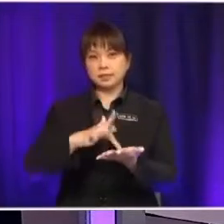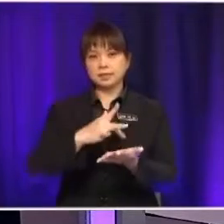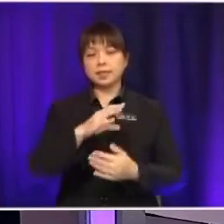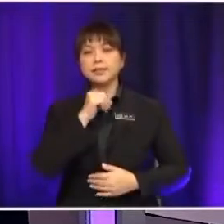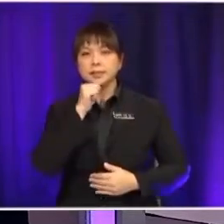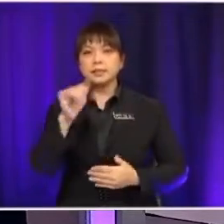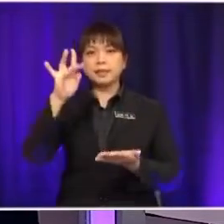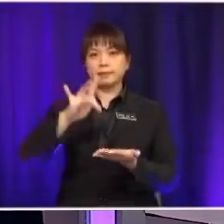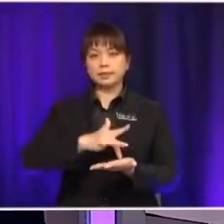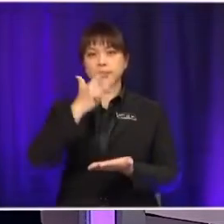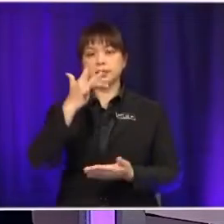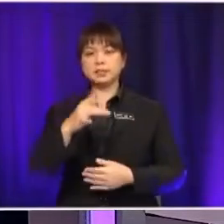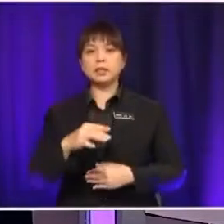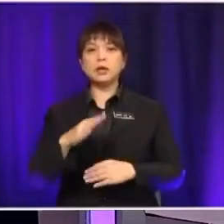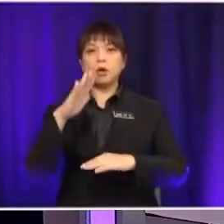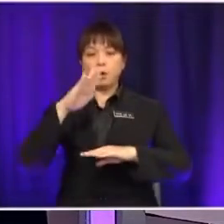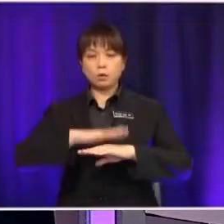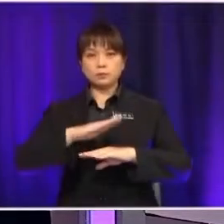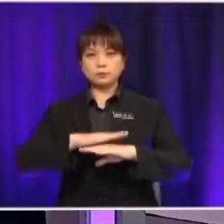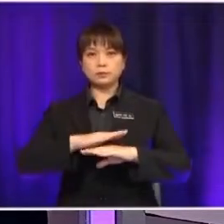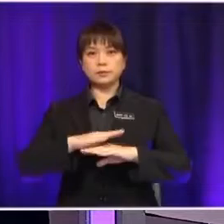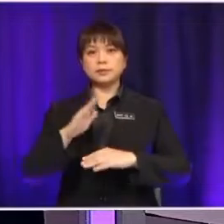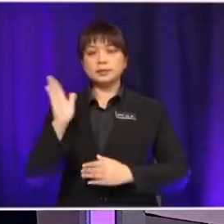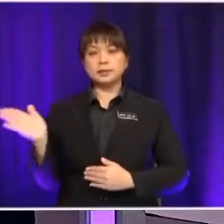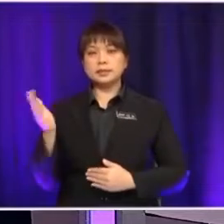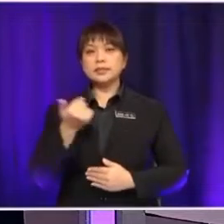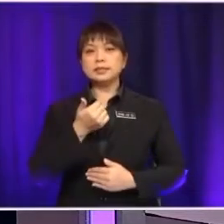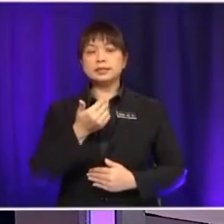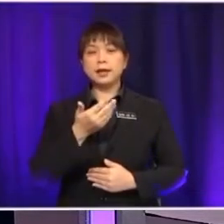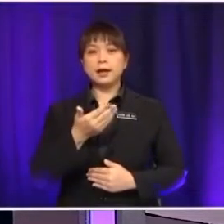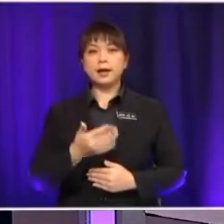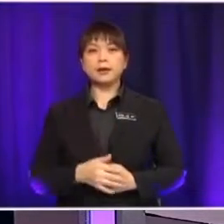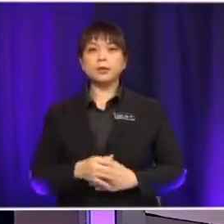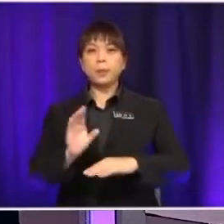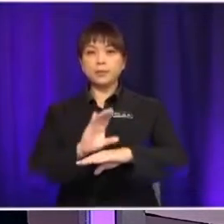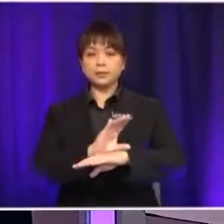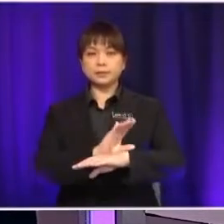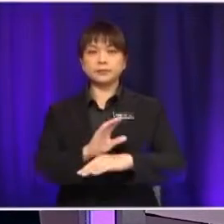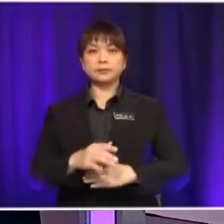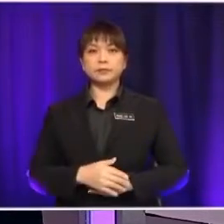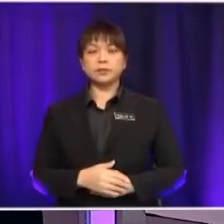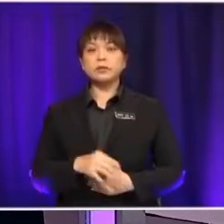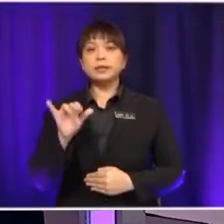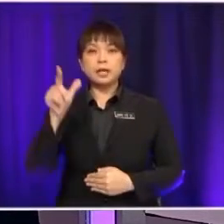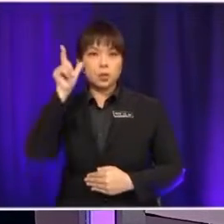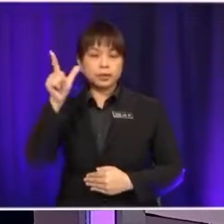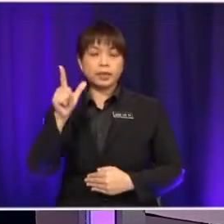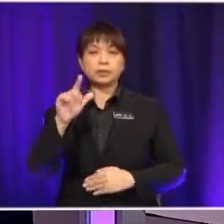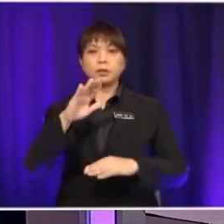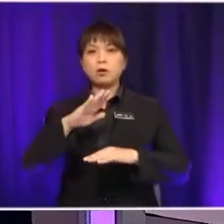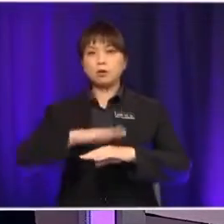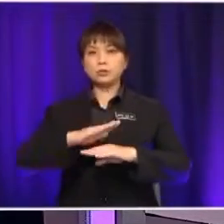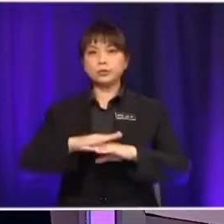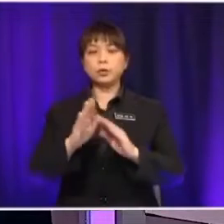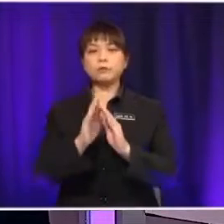of these smart device. Okay. All right, so you can look at your textbook as well. Okay, if you have